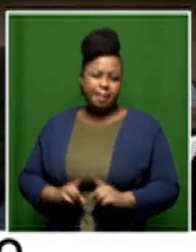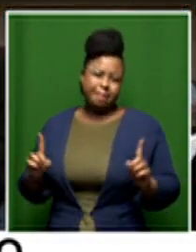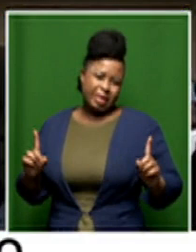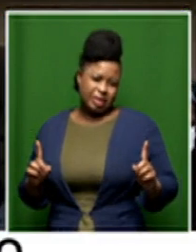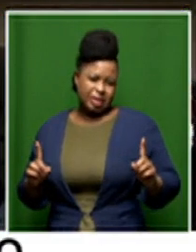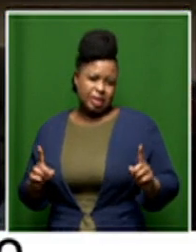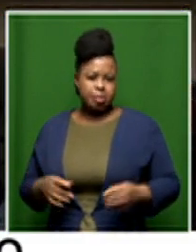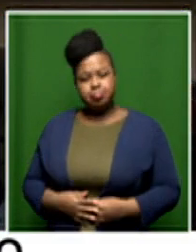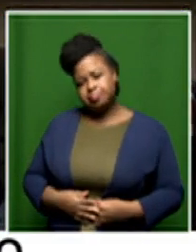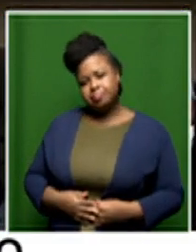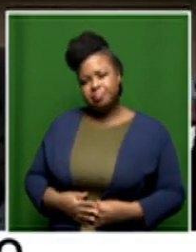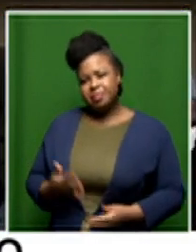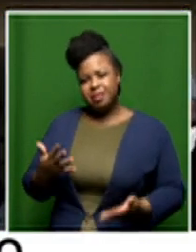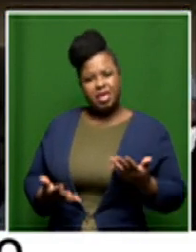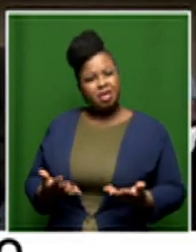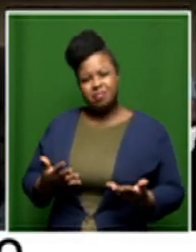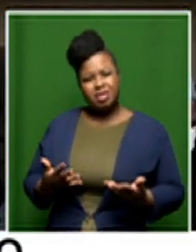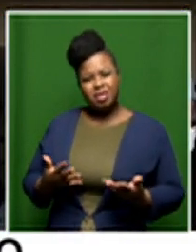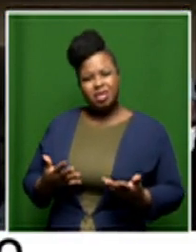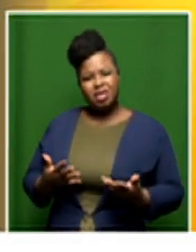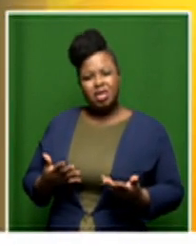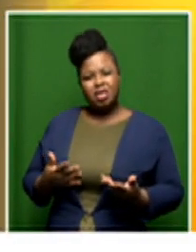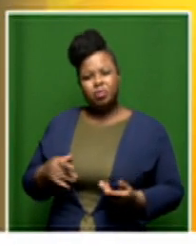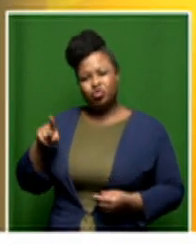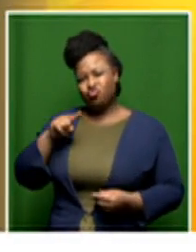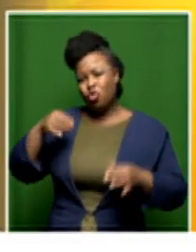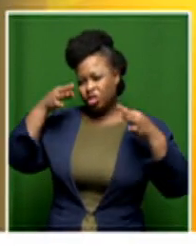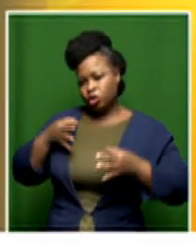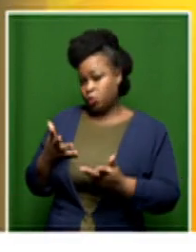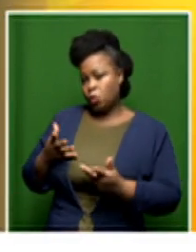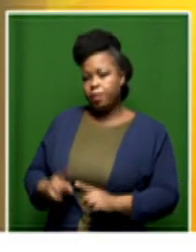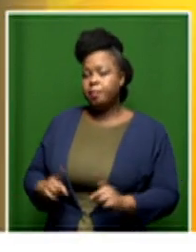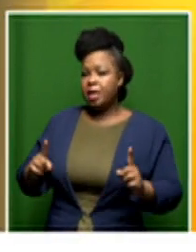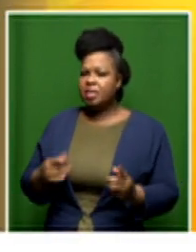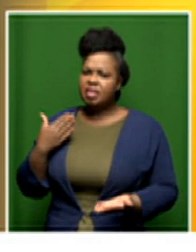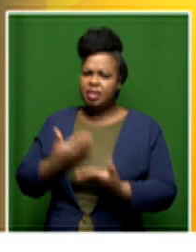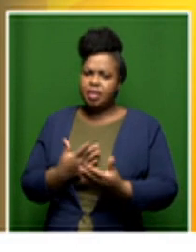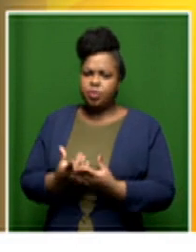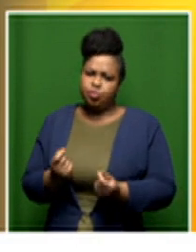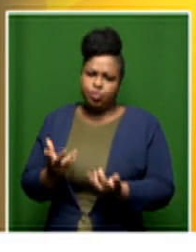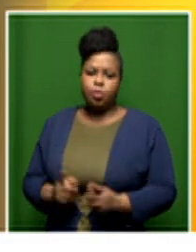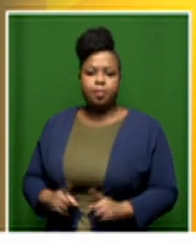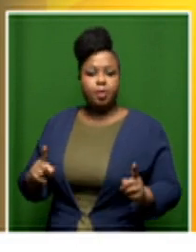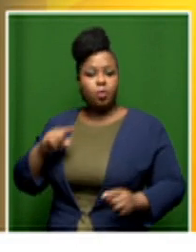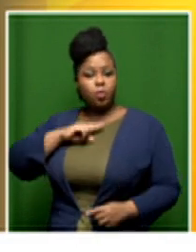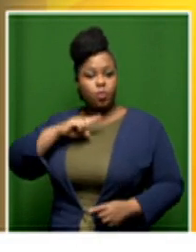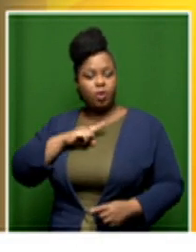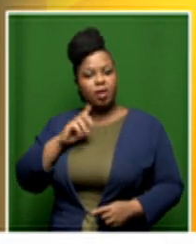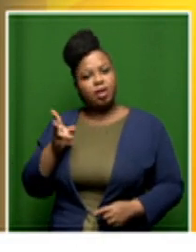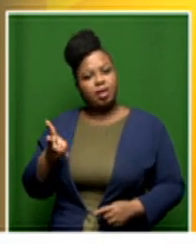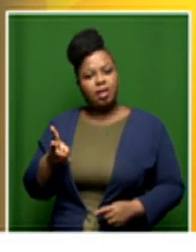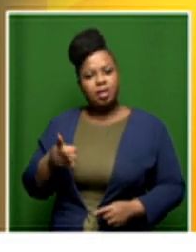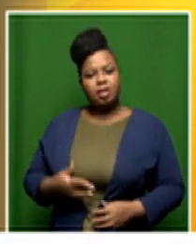Although it might be ill-advised, he might want to go that route, given once again